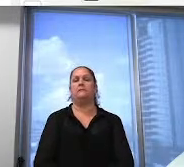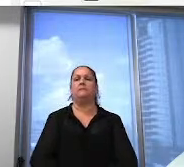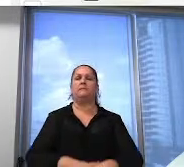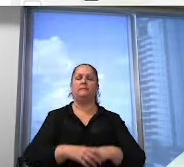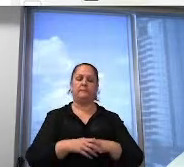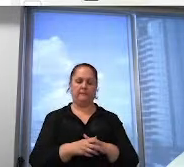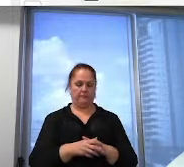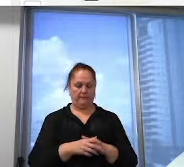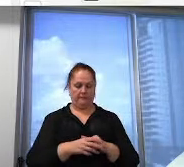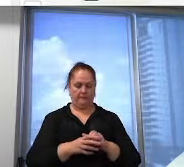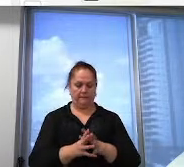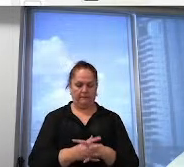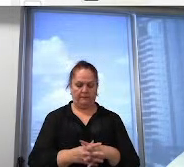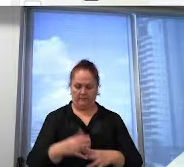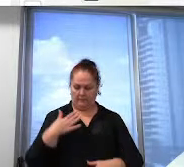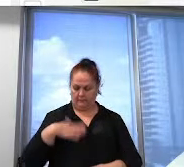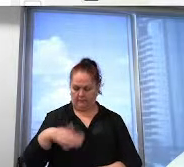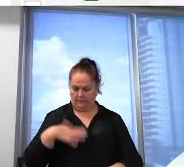So you